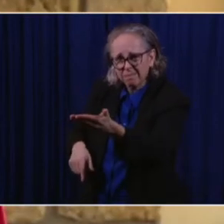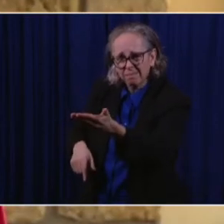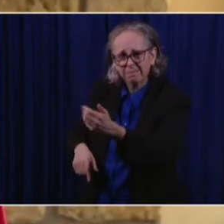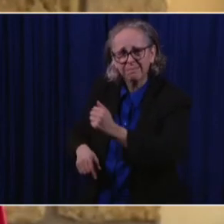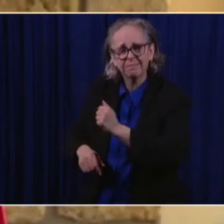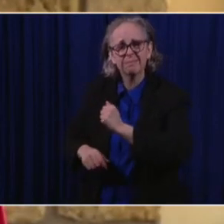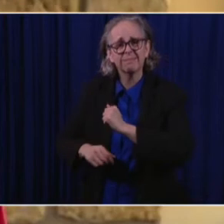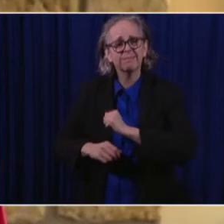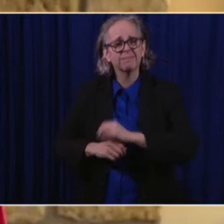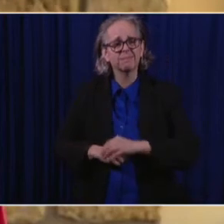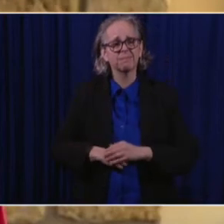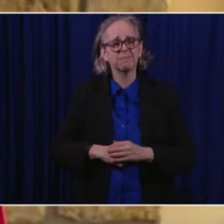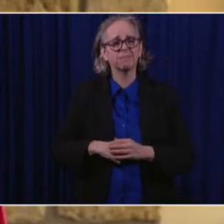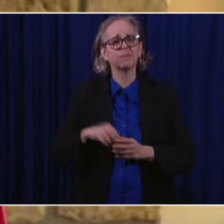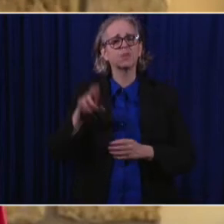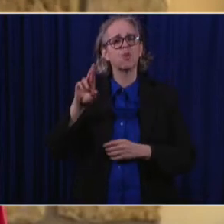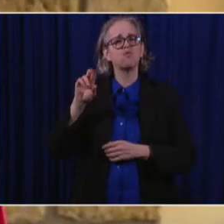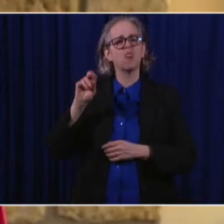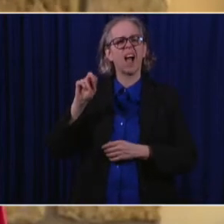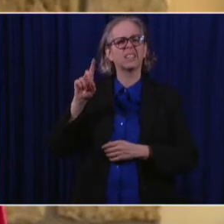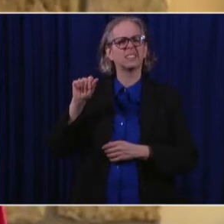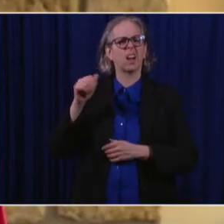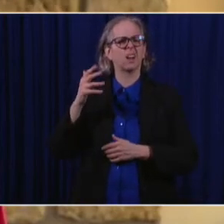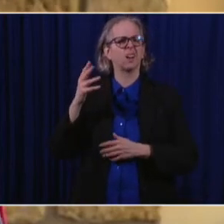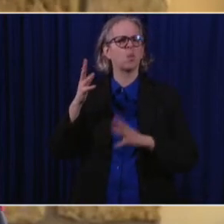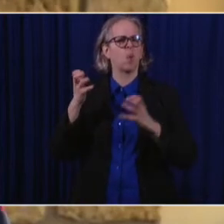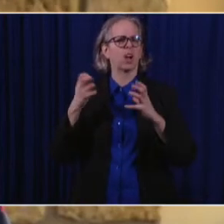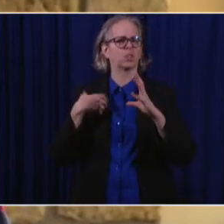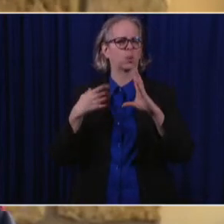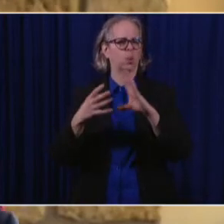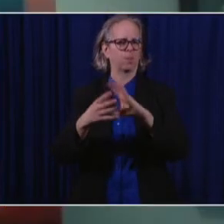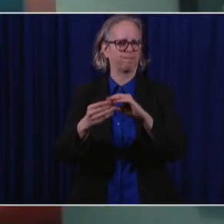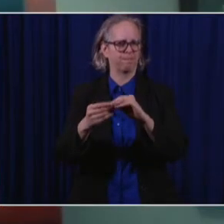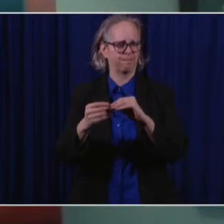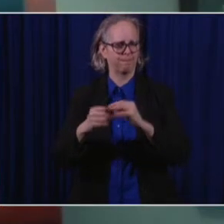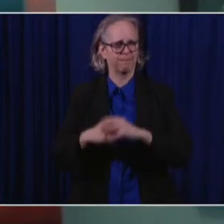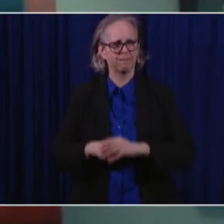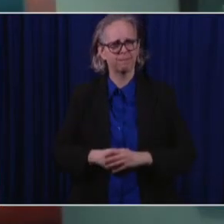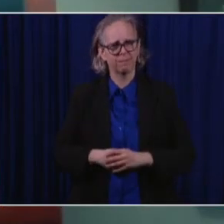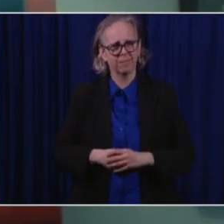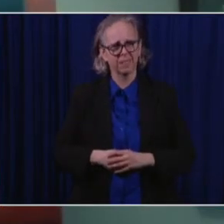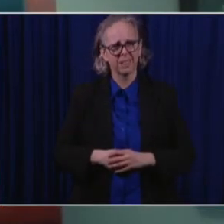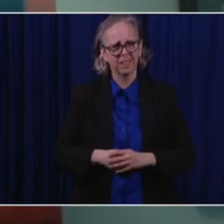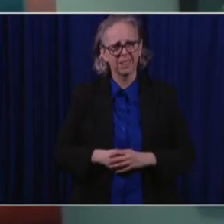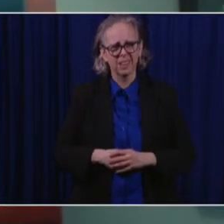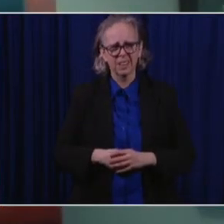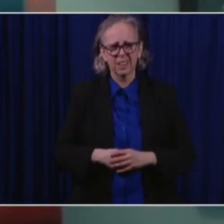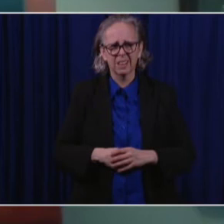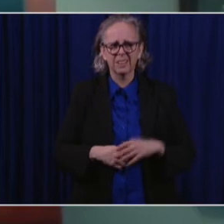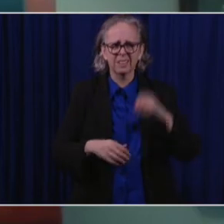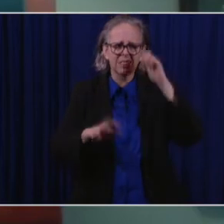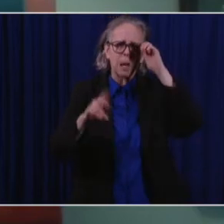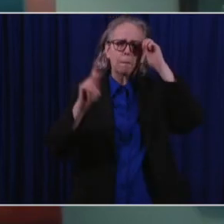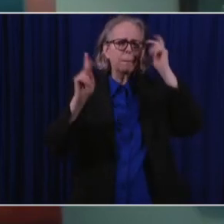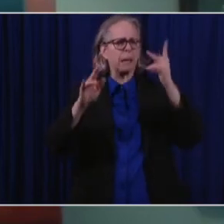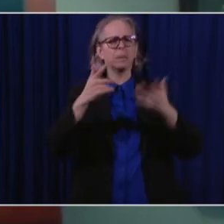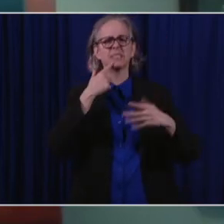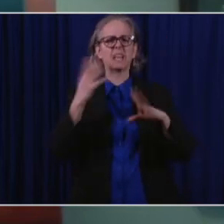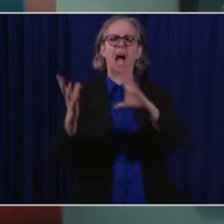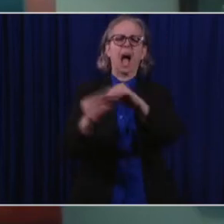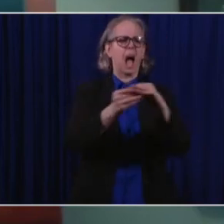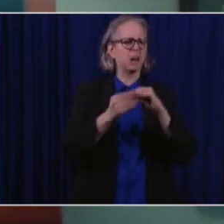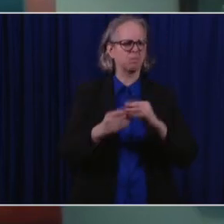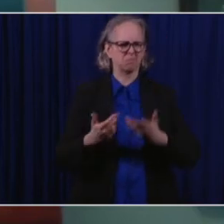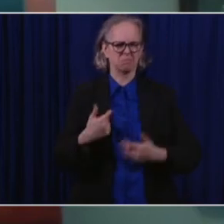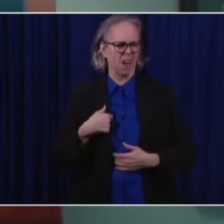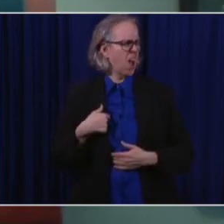I would add one thing. One of the things that I hear from different people is that they are going to live their lives because they don't want to live in fear.